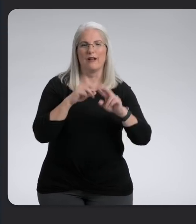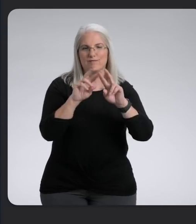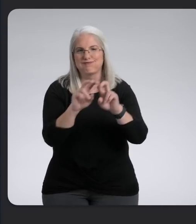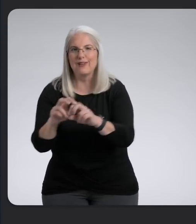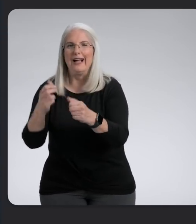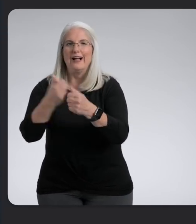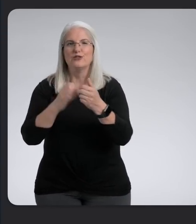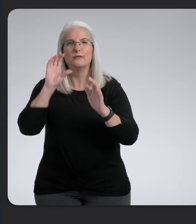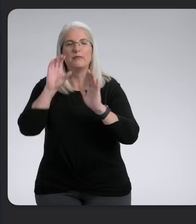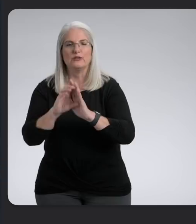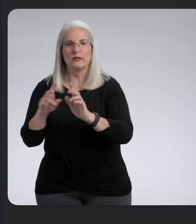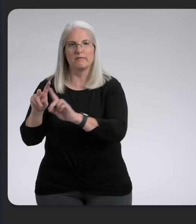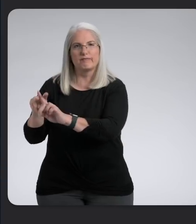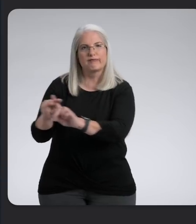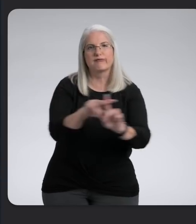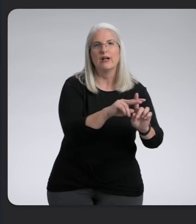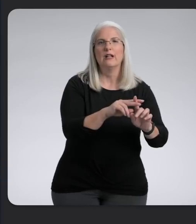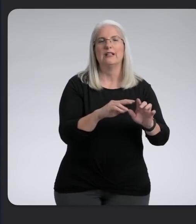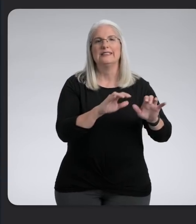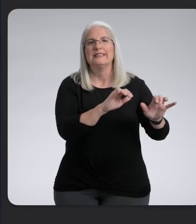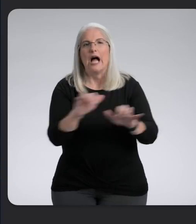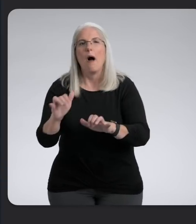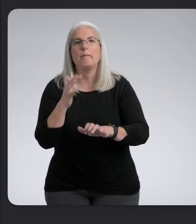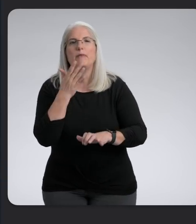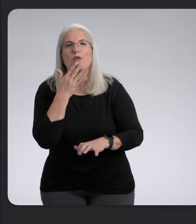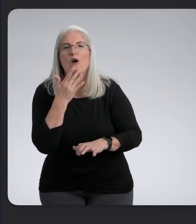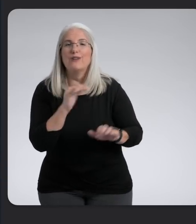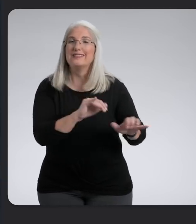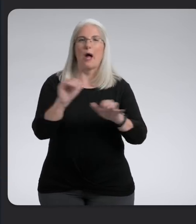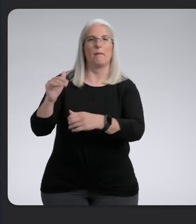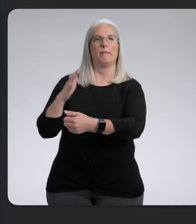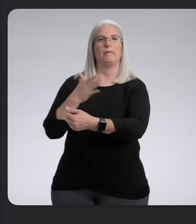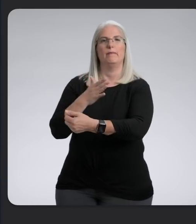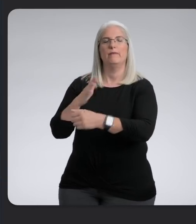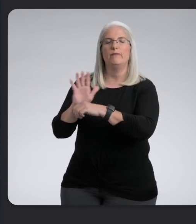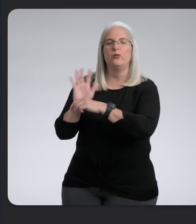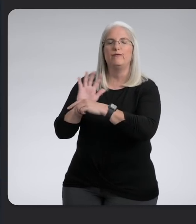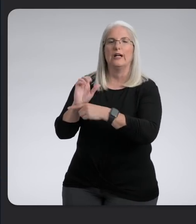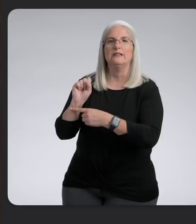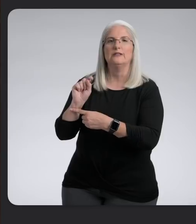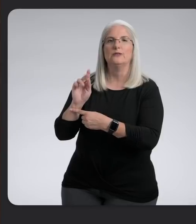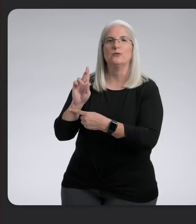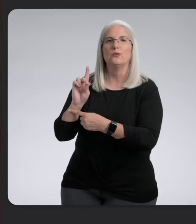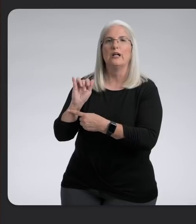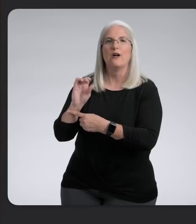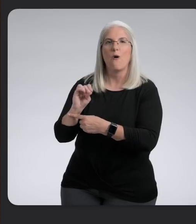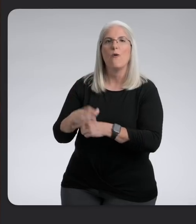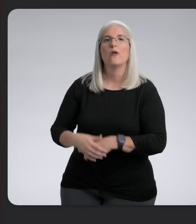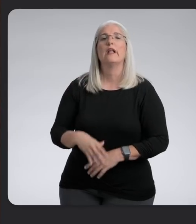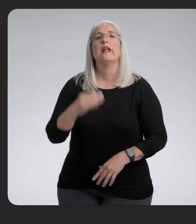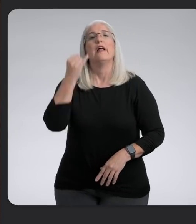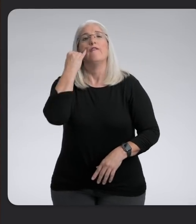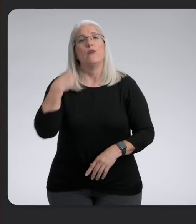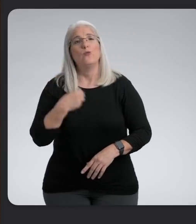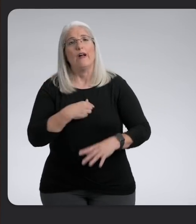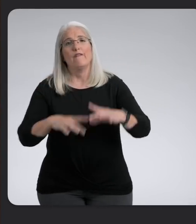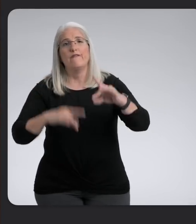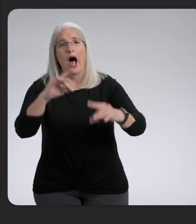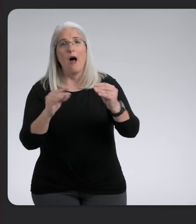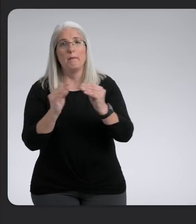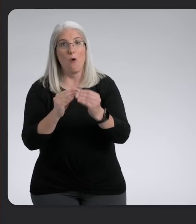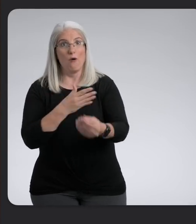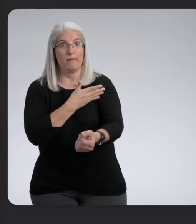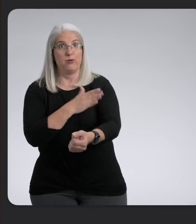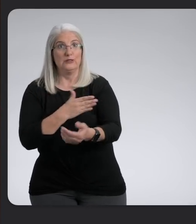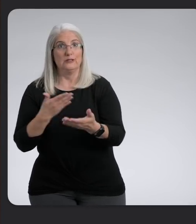and contrast, just like a colorist at a film studio. To check out more intelligent song suggestions, I'll tap on the music button. You'll